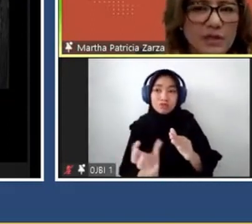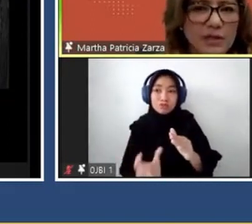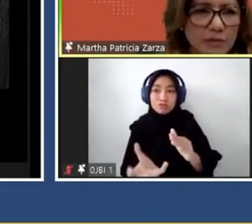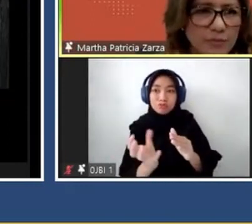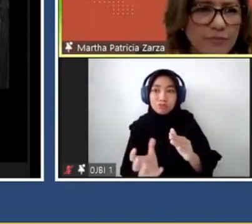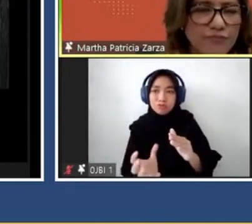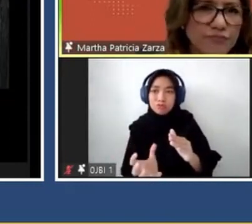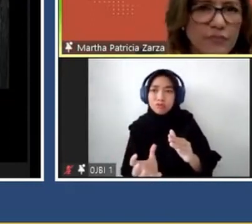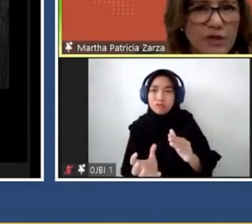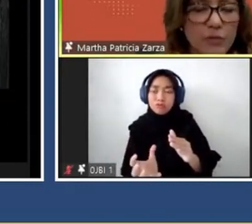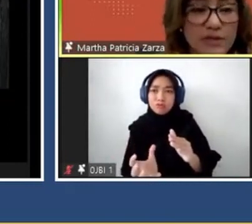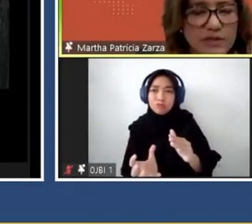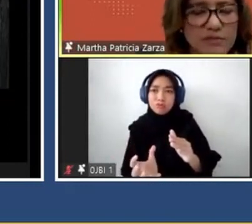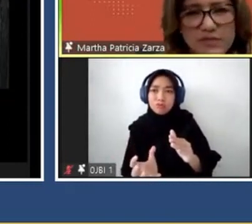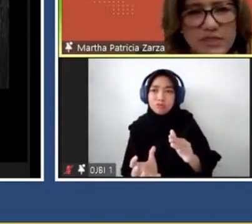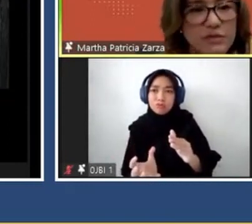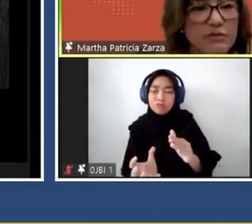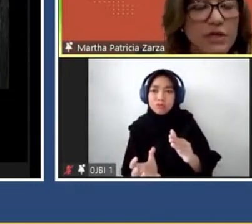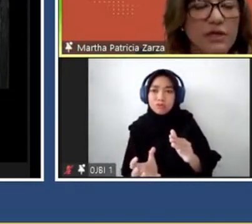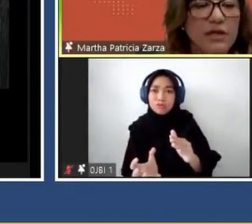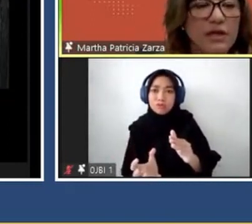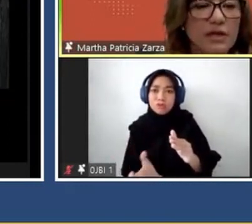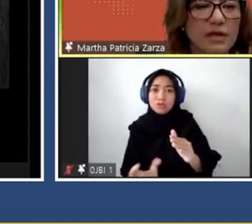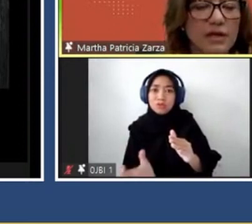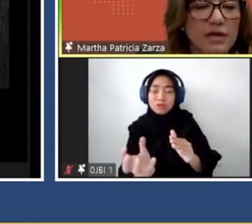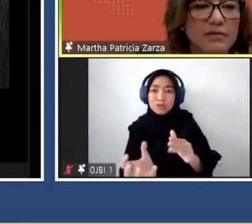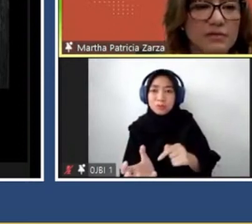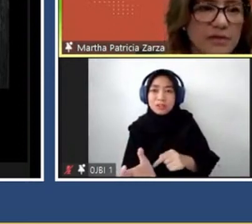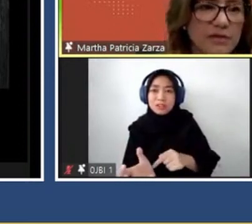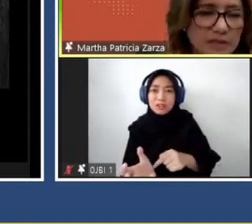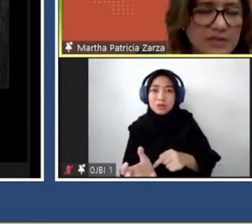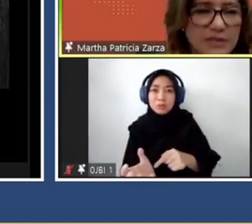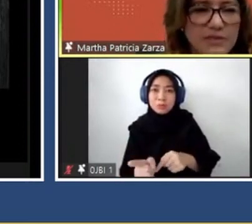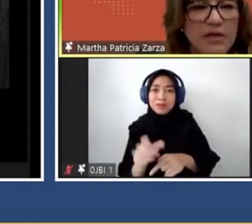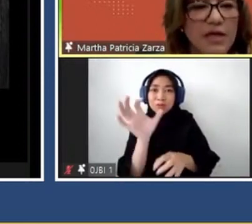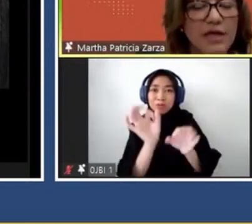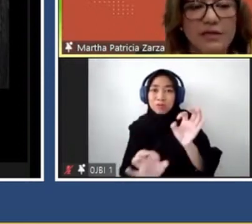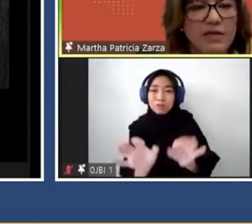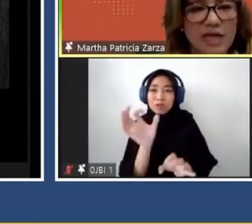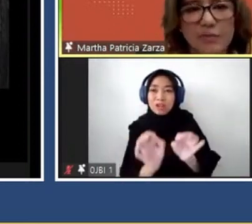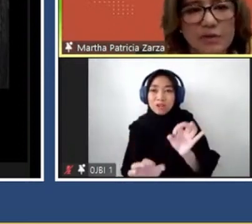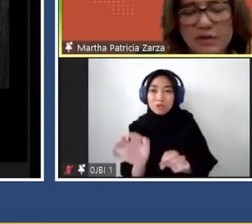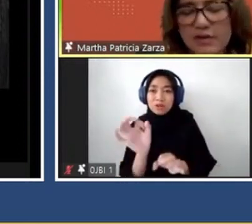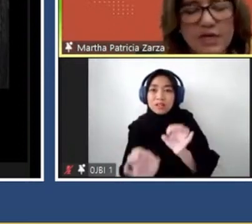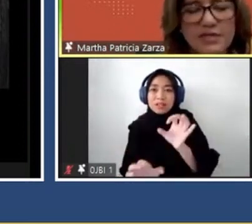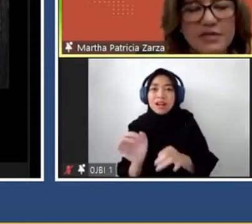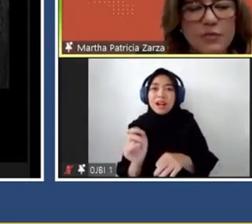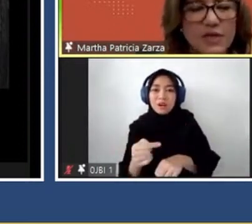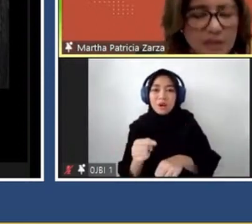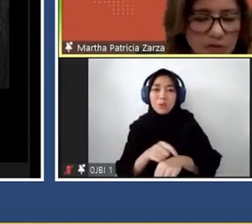in the winter season. And this is, again, time.